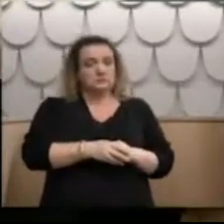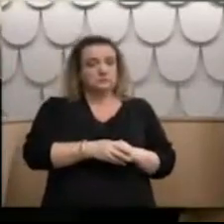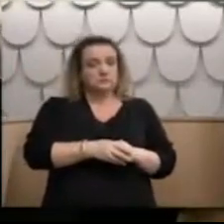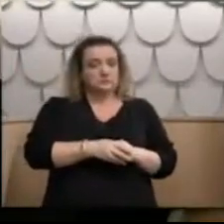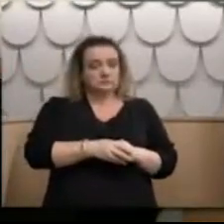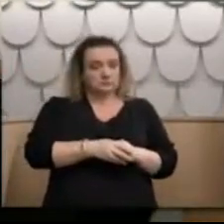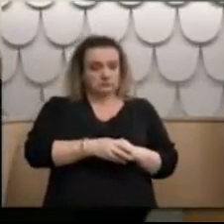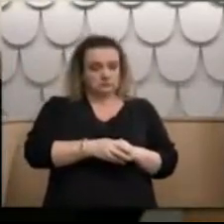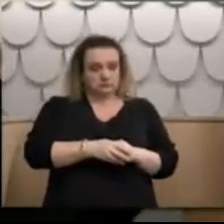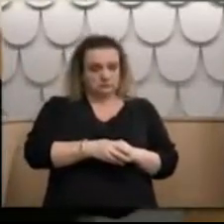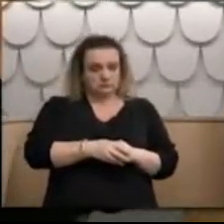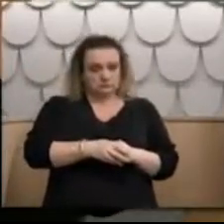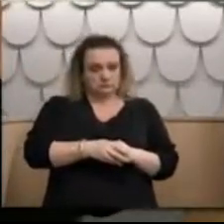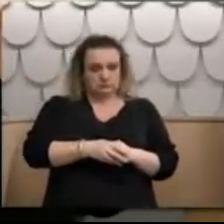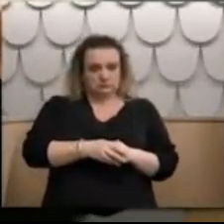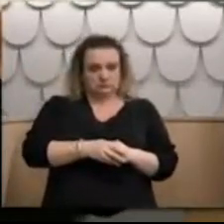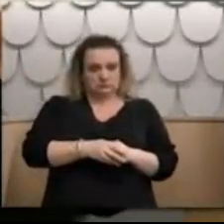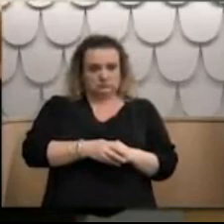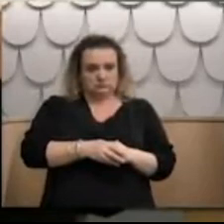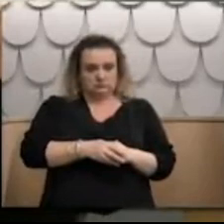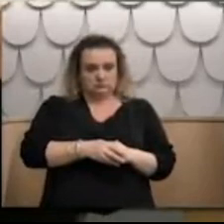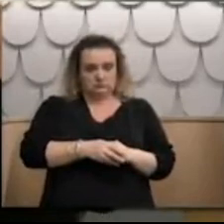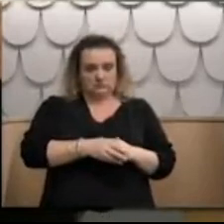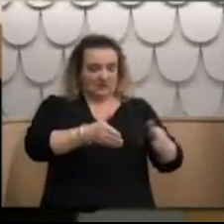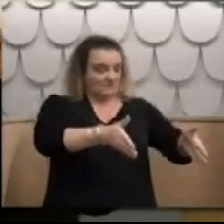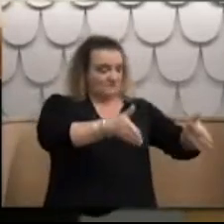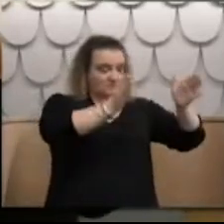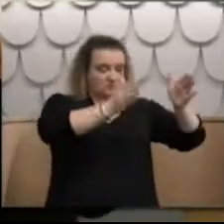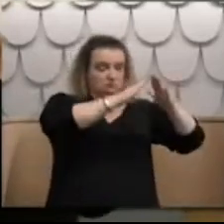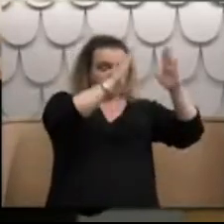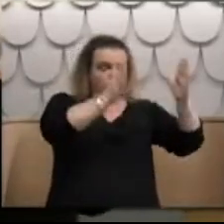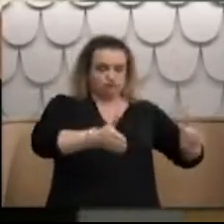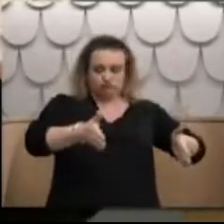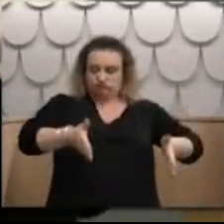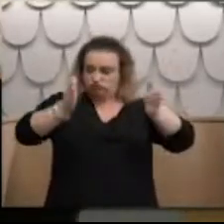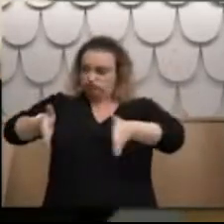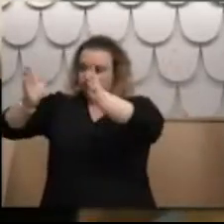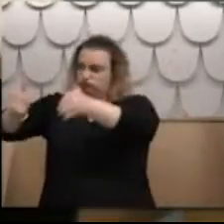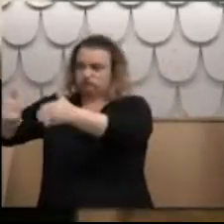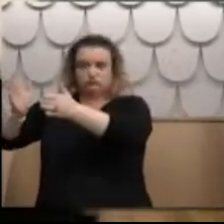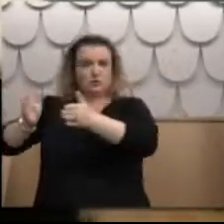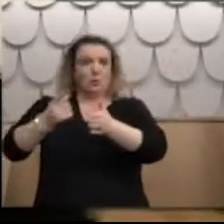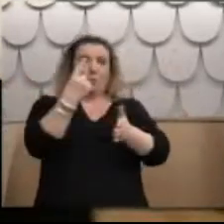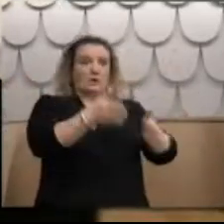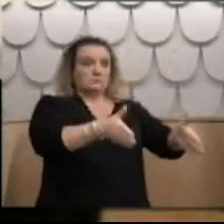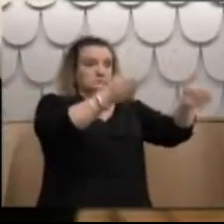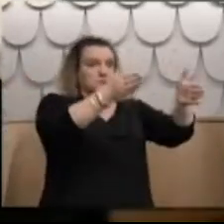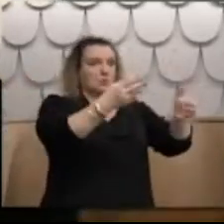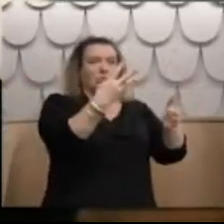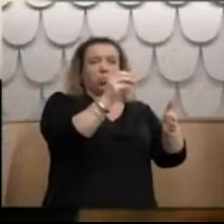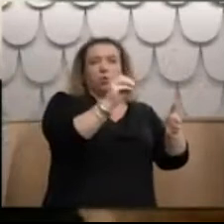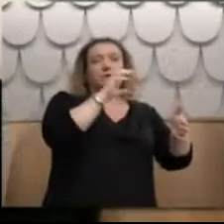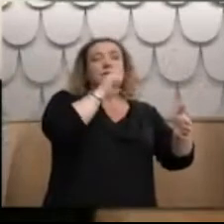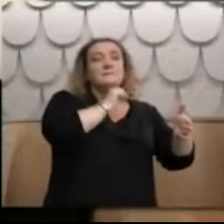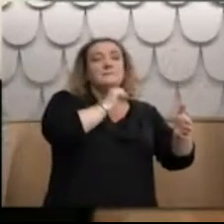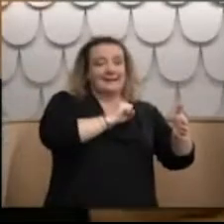They had villages, a villa, and there was about 30-odd men in the villa. And